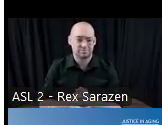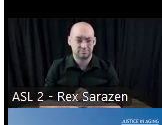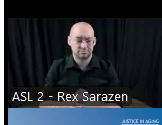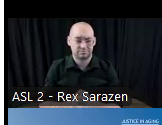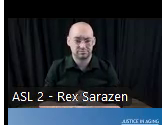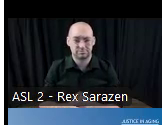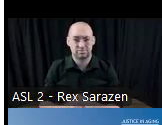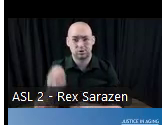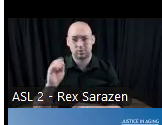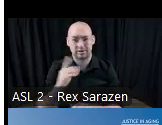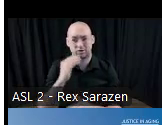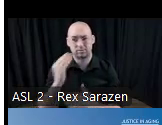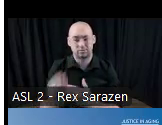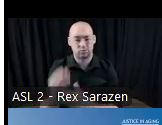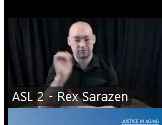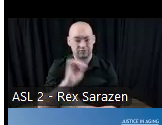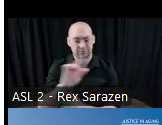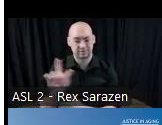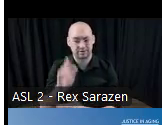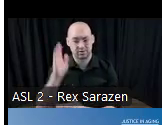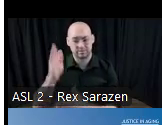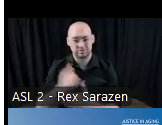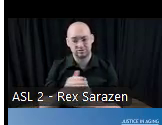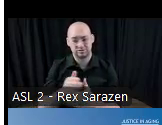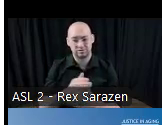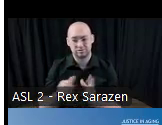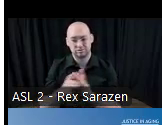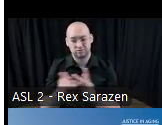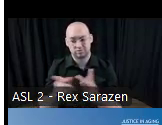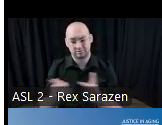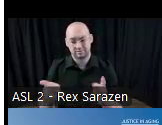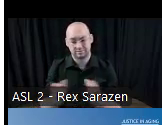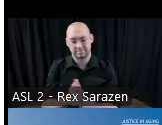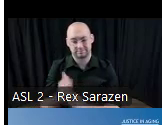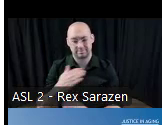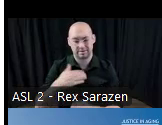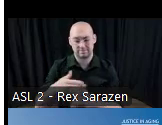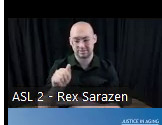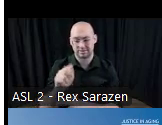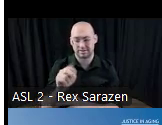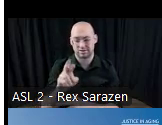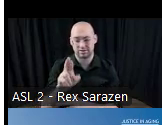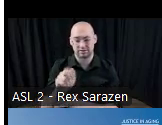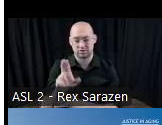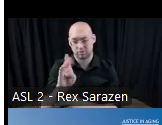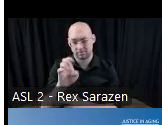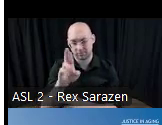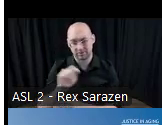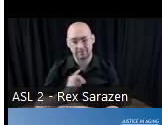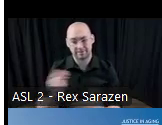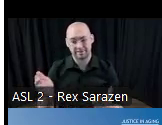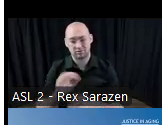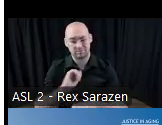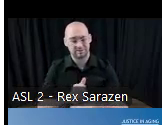Okay, again, good morning, everybody. I'm going to pretty much share a story. Again, my name is Andrea Robert, and I'm here to represent myself,